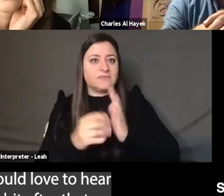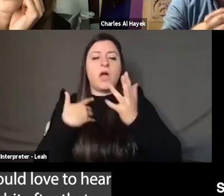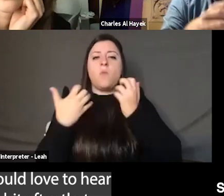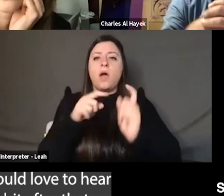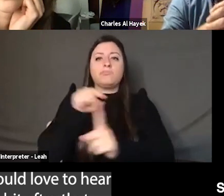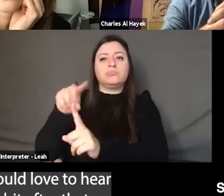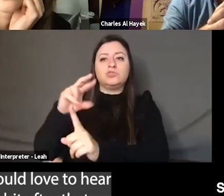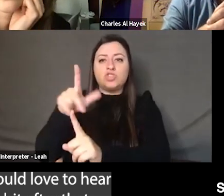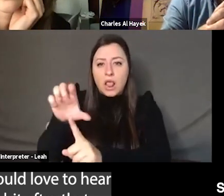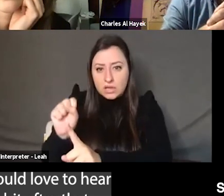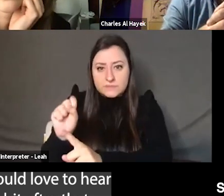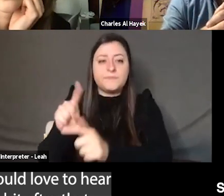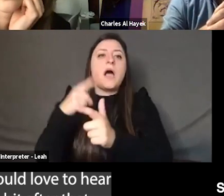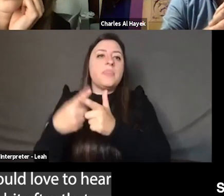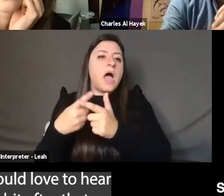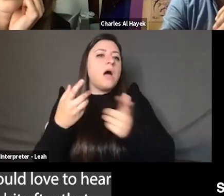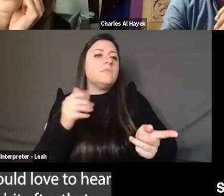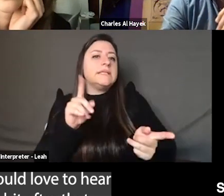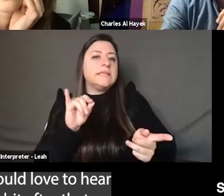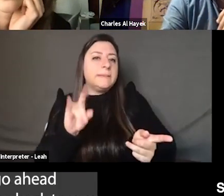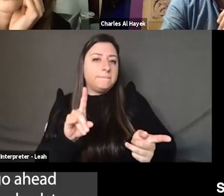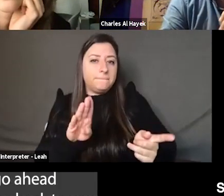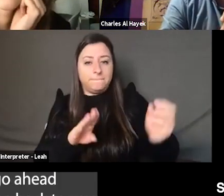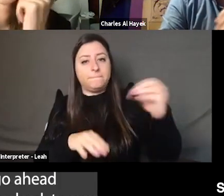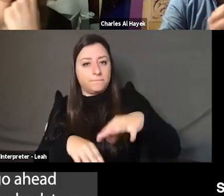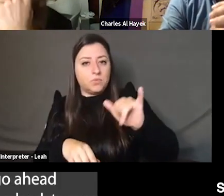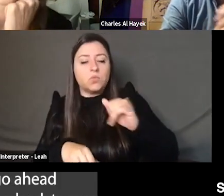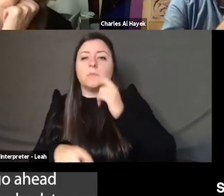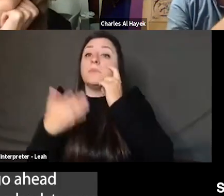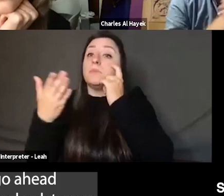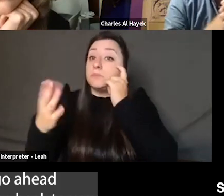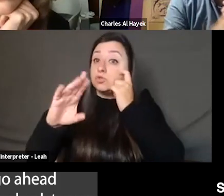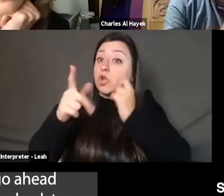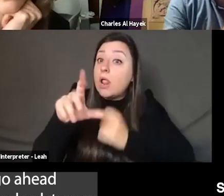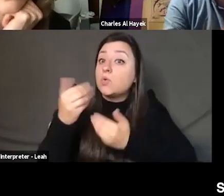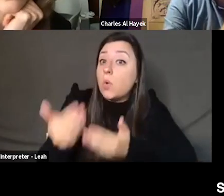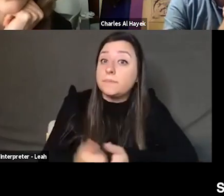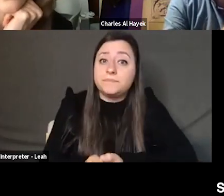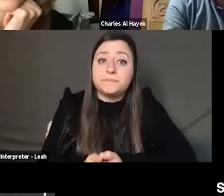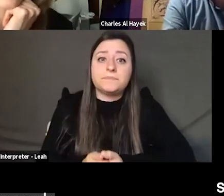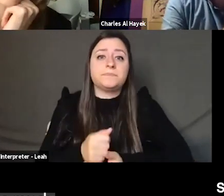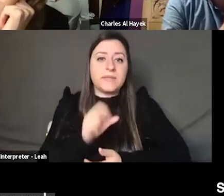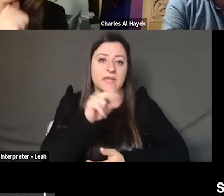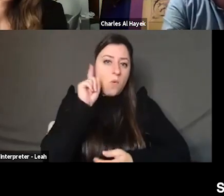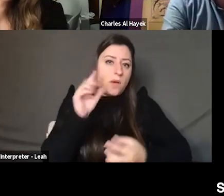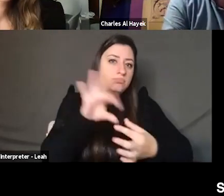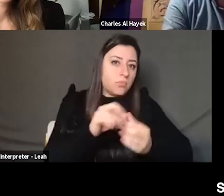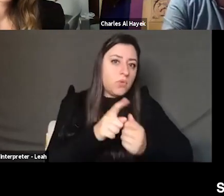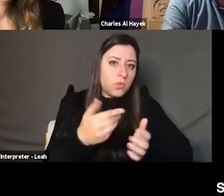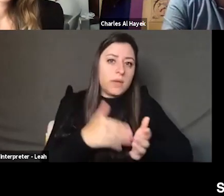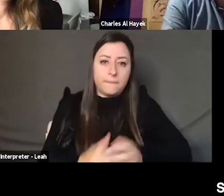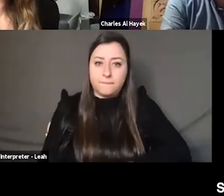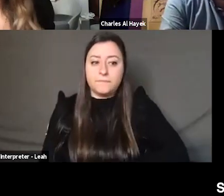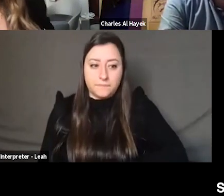then again, I would love to hear from Adib a little bit after that. But Charles, please go ahead. And Sarah, I'll come back to you. Thank you so much.